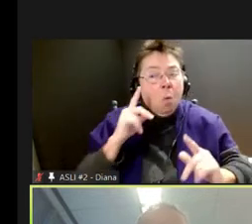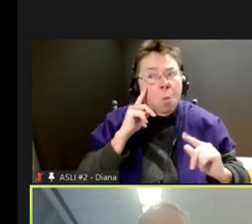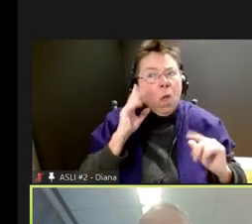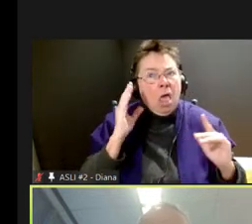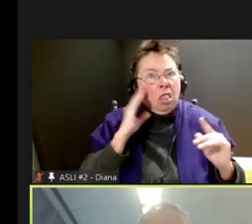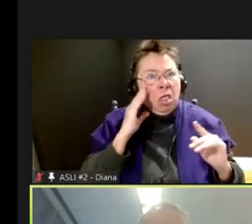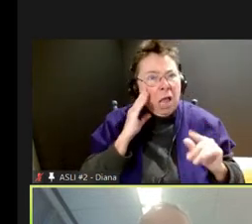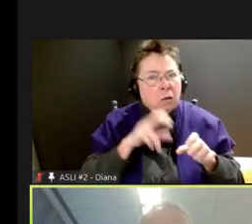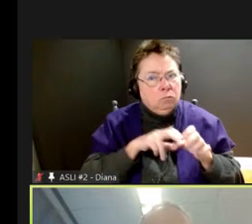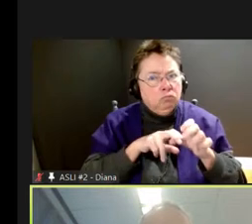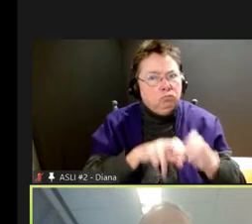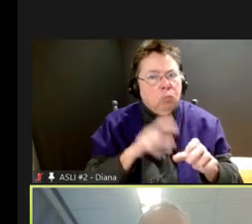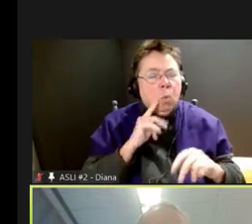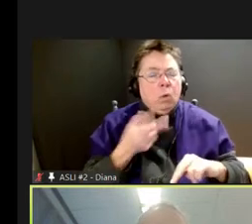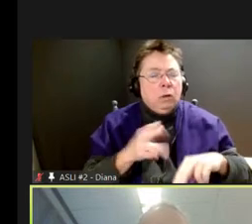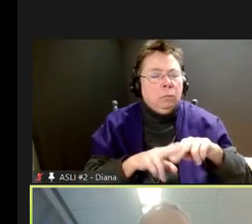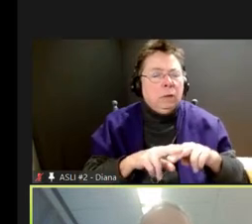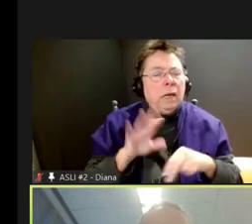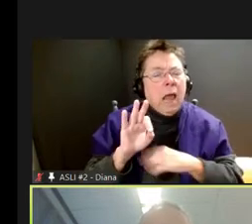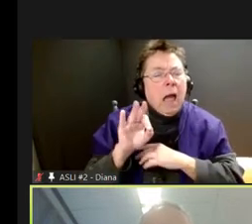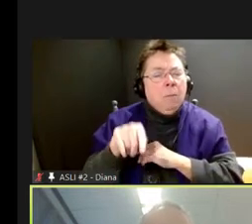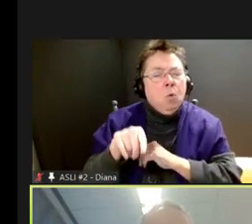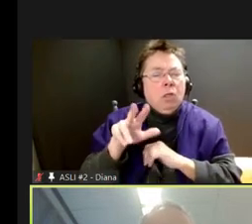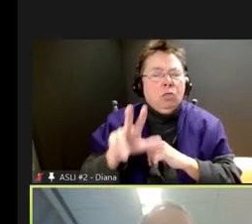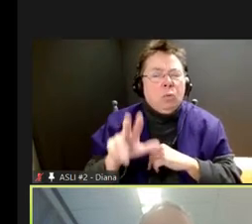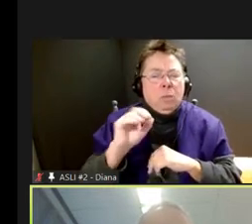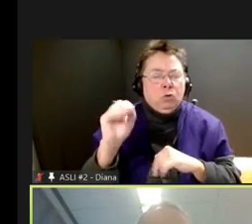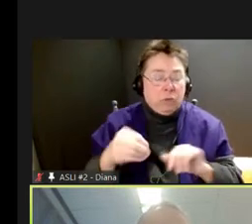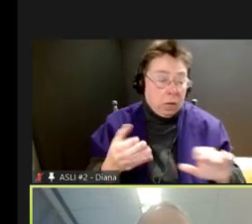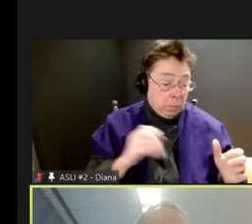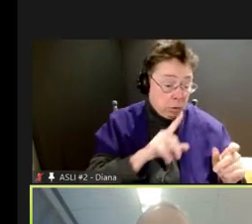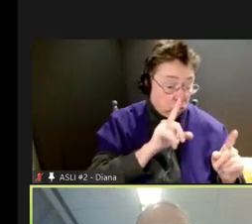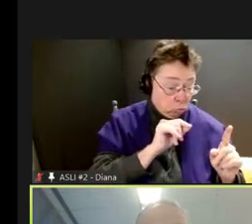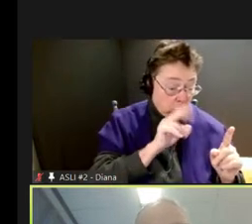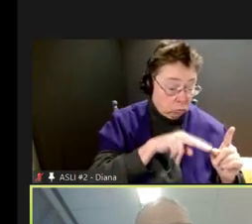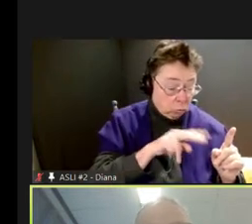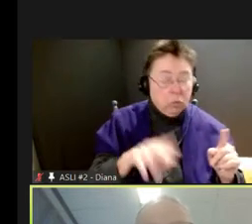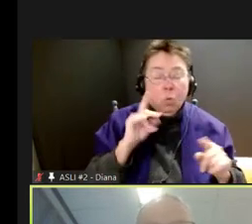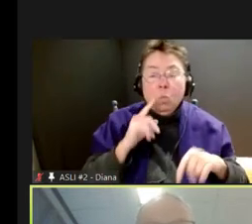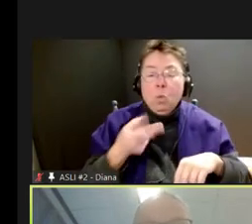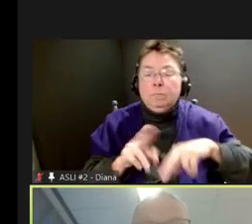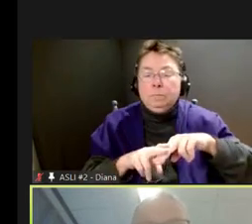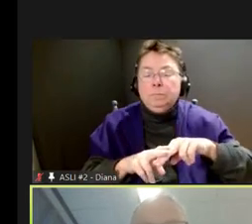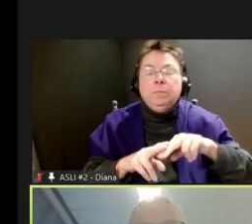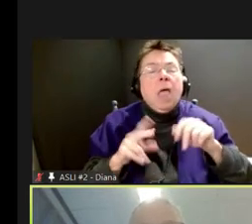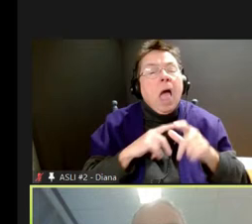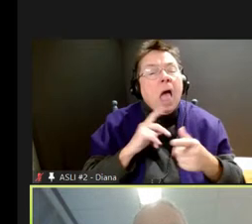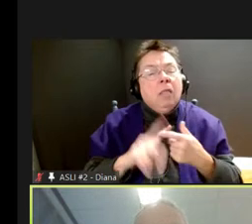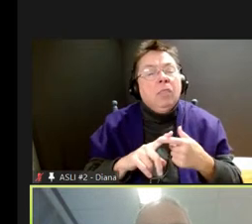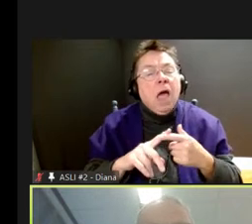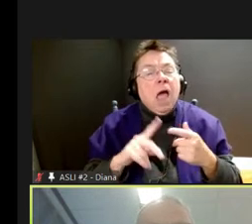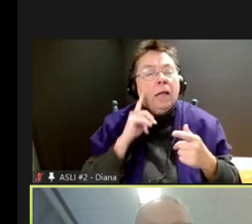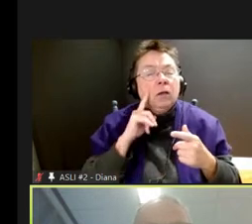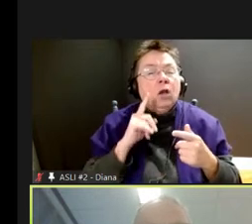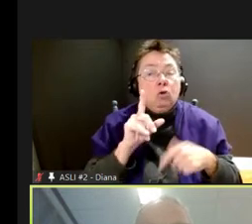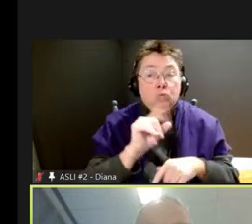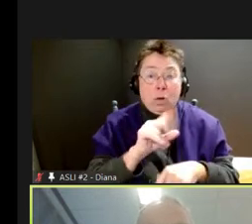to increase by about 9.3% from 2022 levels. 2022 ridership is